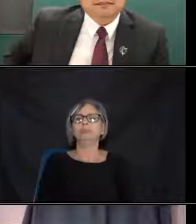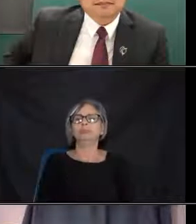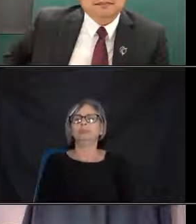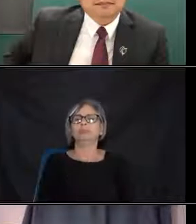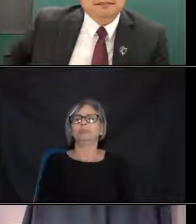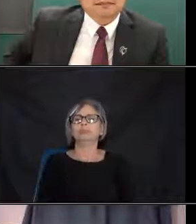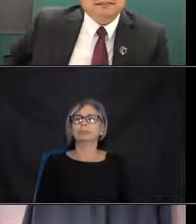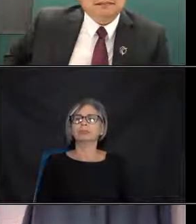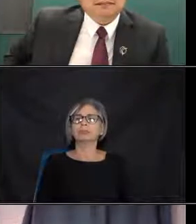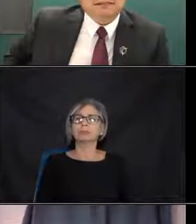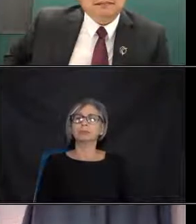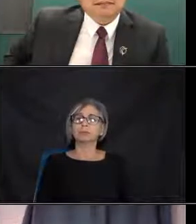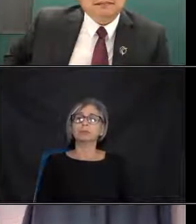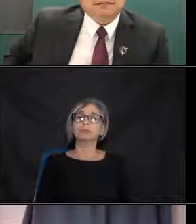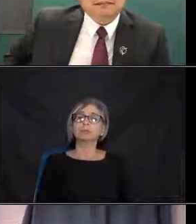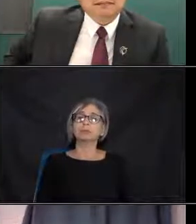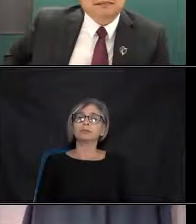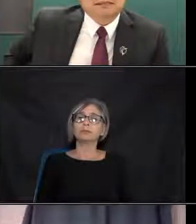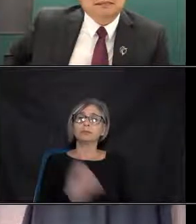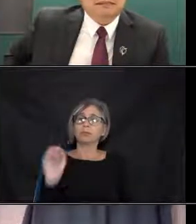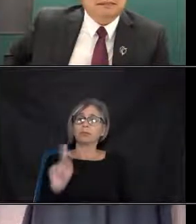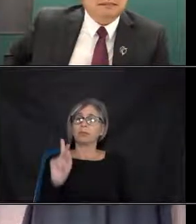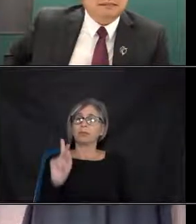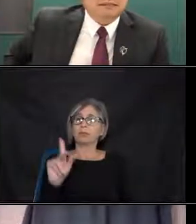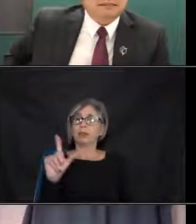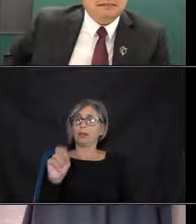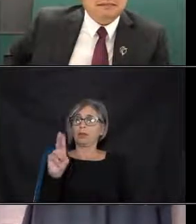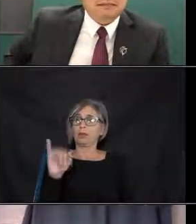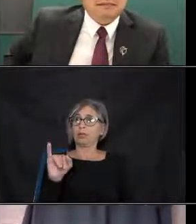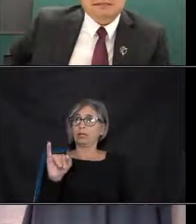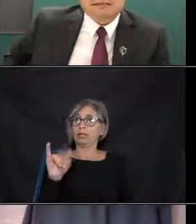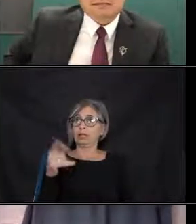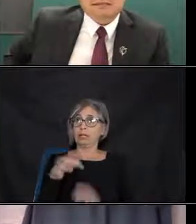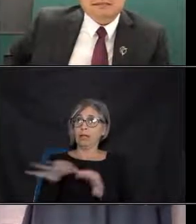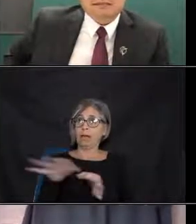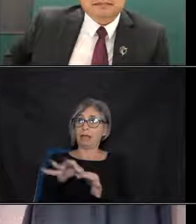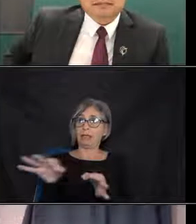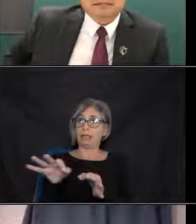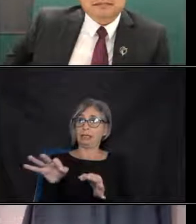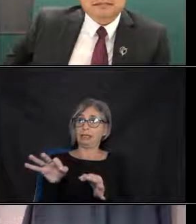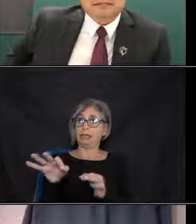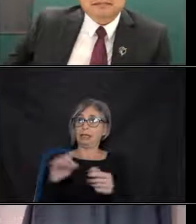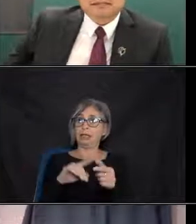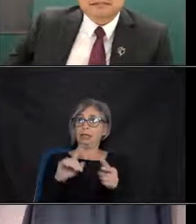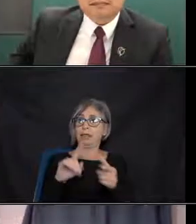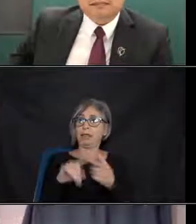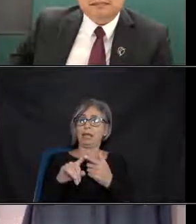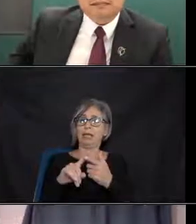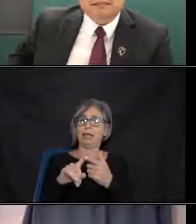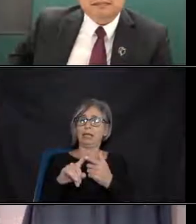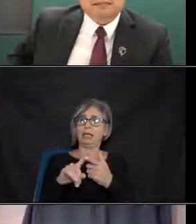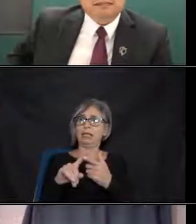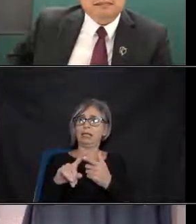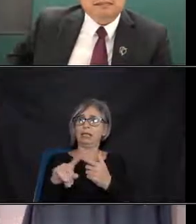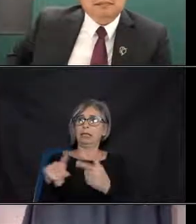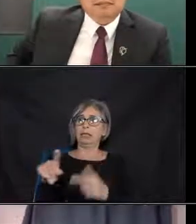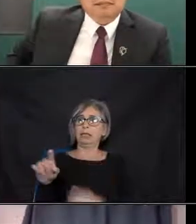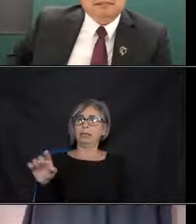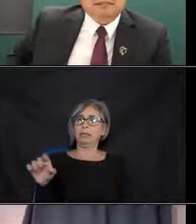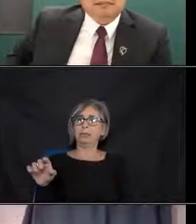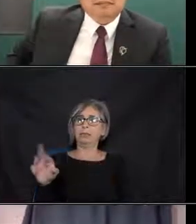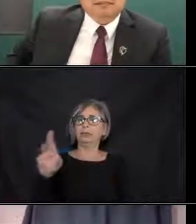Okay. All right. So Laura, do you have any comments as well? And then we'll get a hopefully a motion